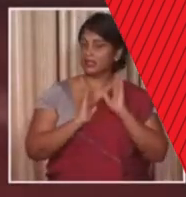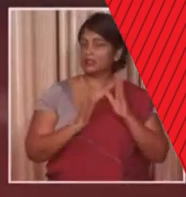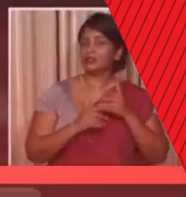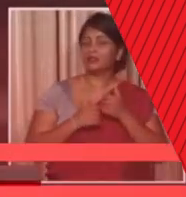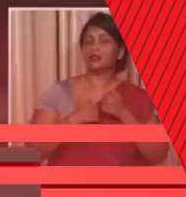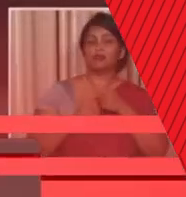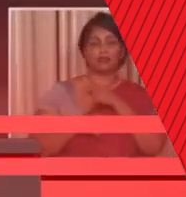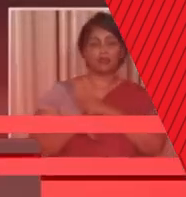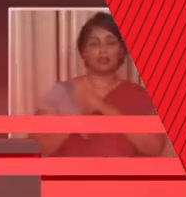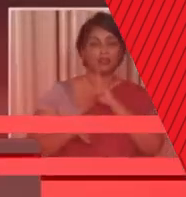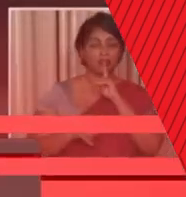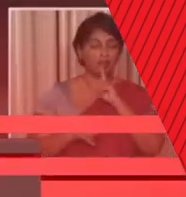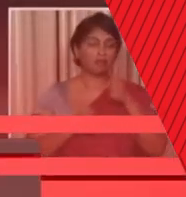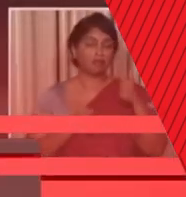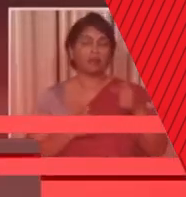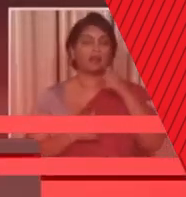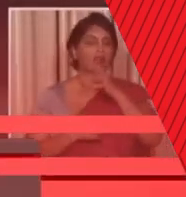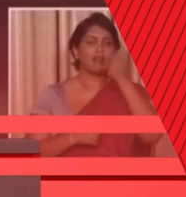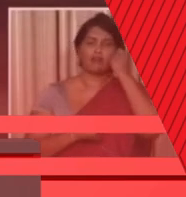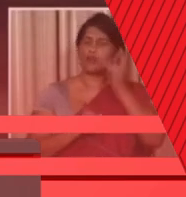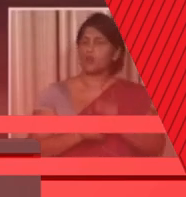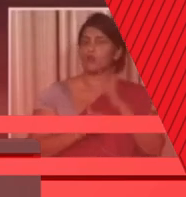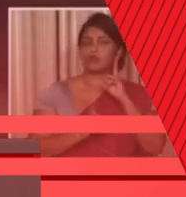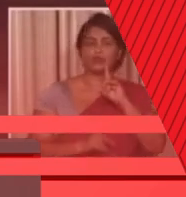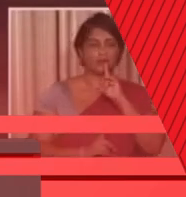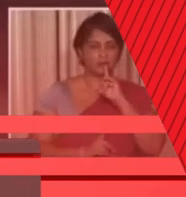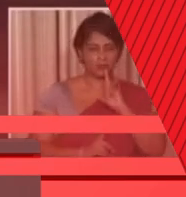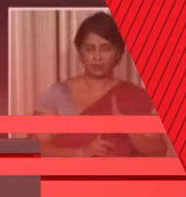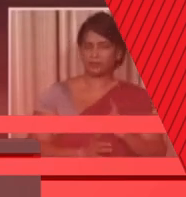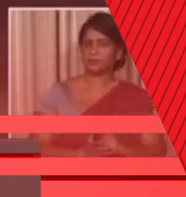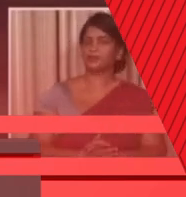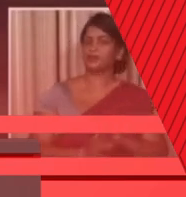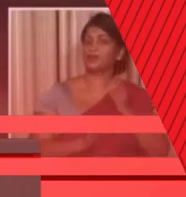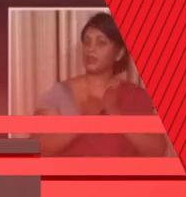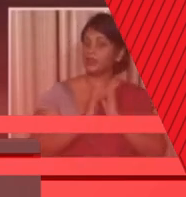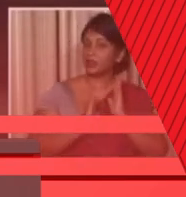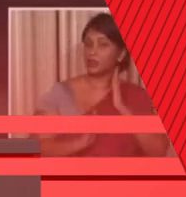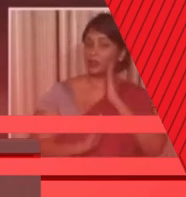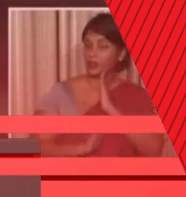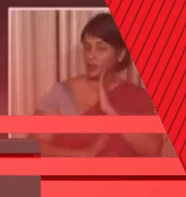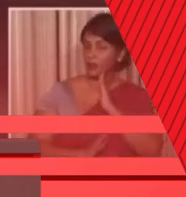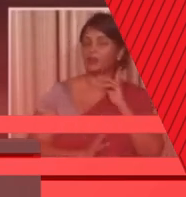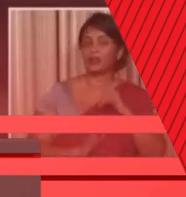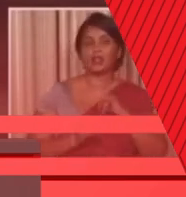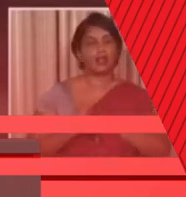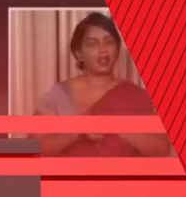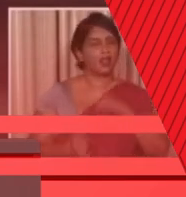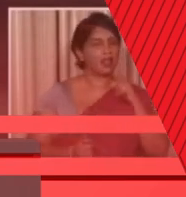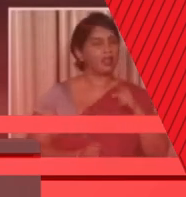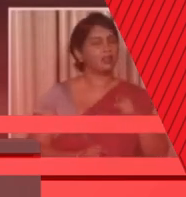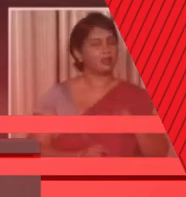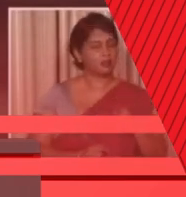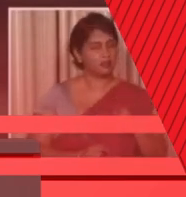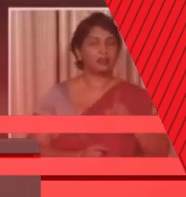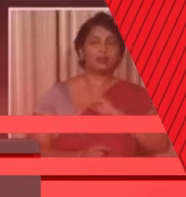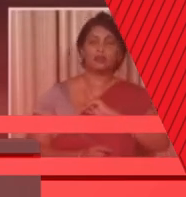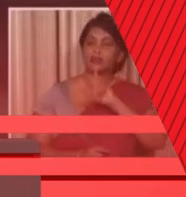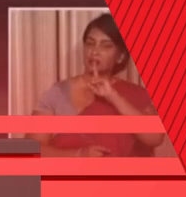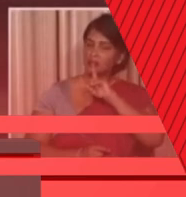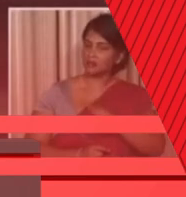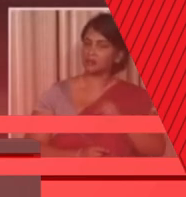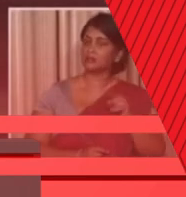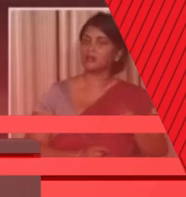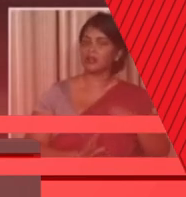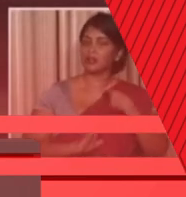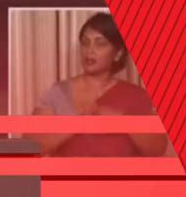India State, Foreign State Secretary mentioned that whoever wants to travel out of the country, first